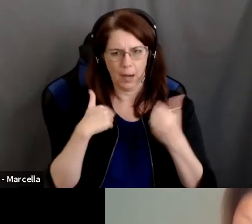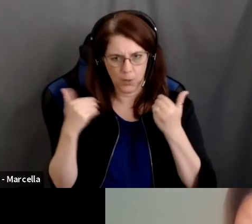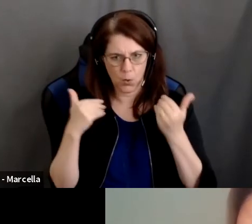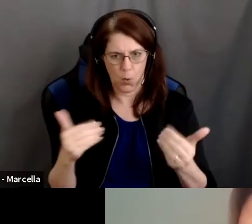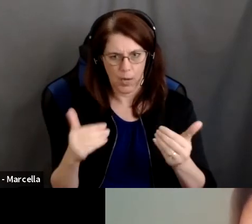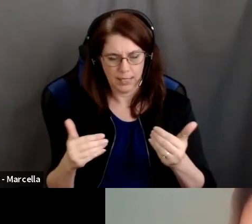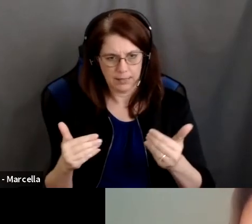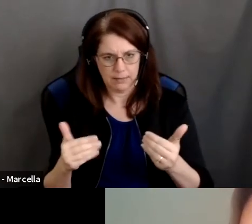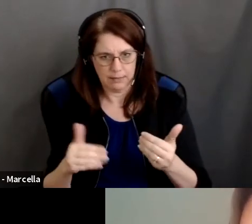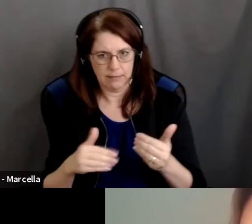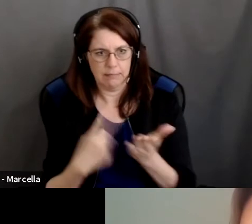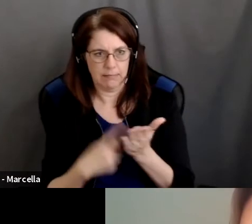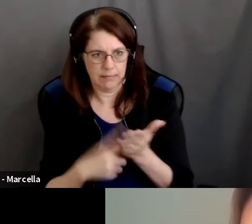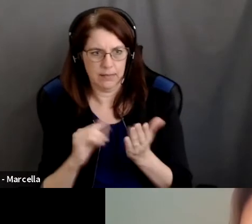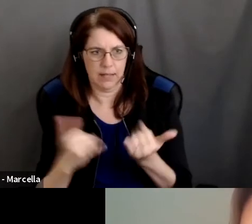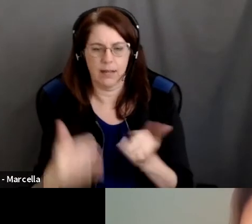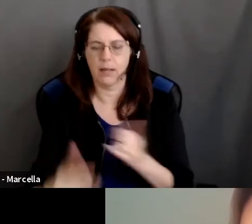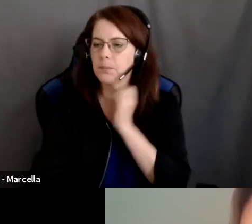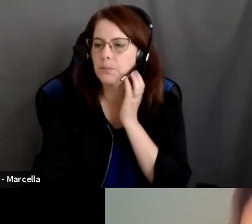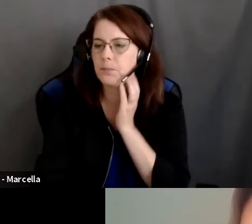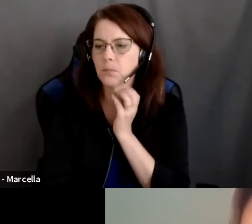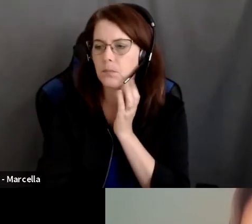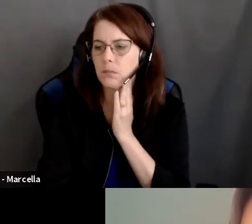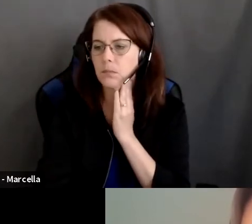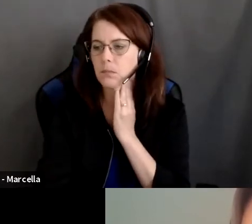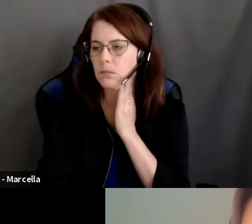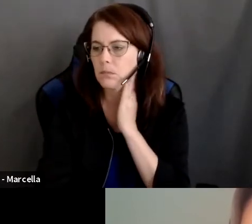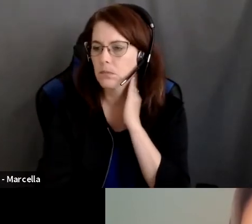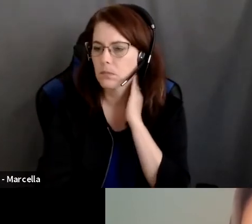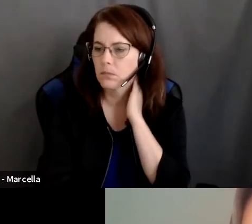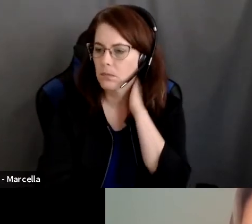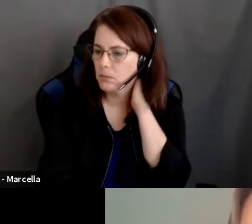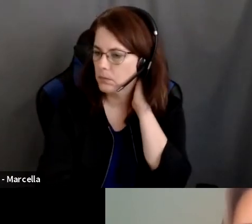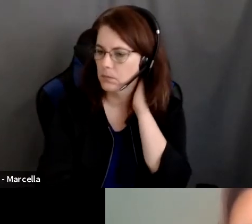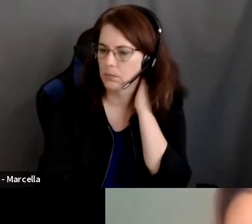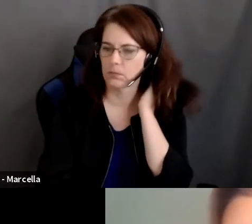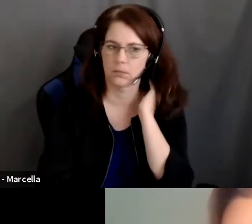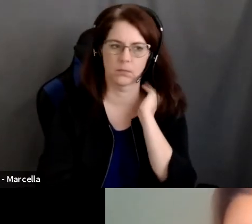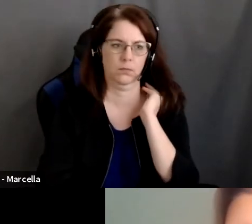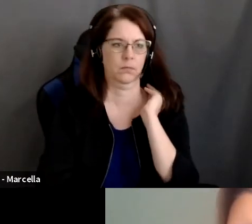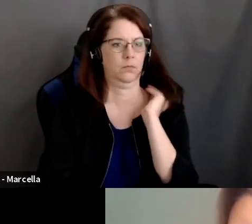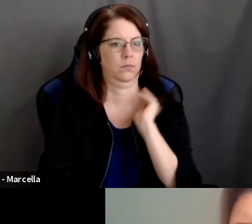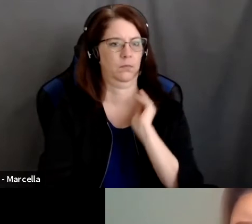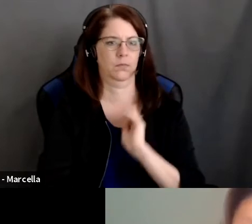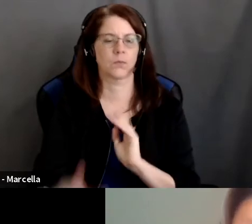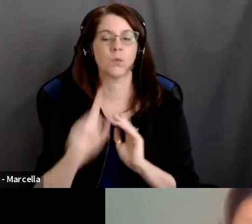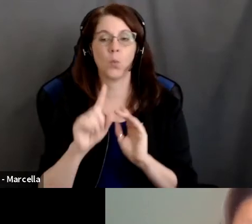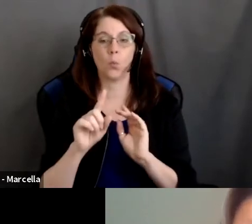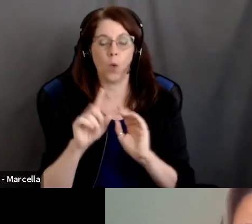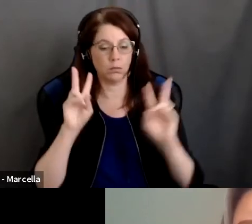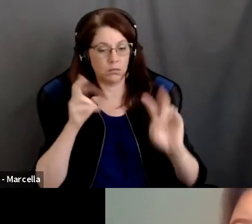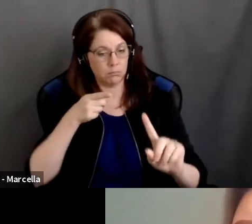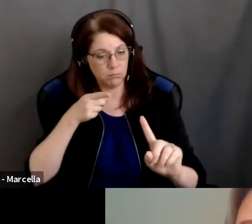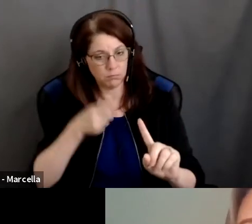push on, and we can cover that here at the end. So the unifying theme